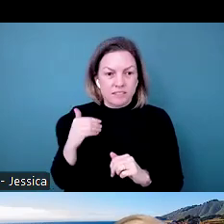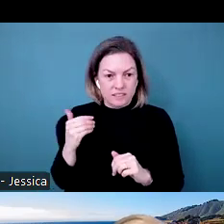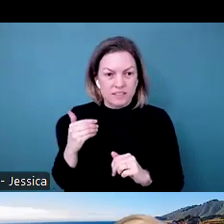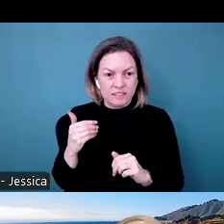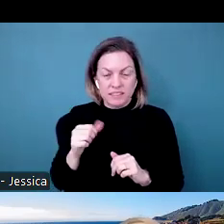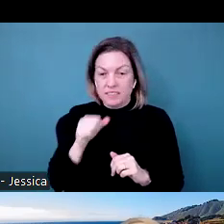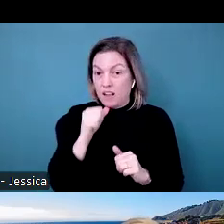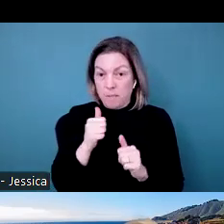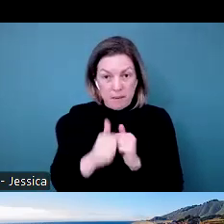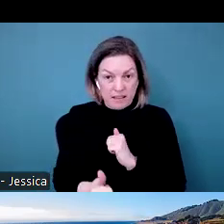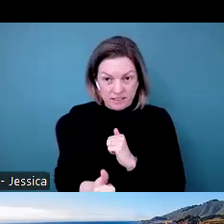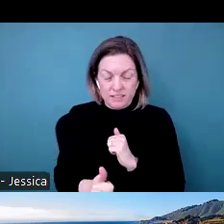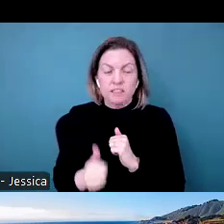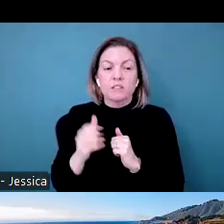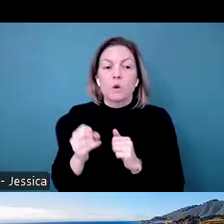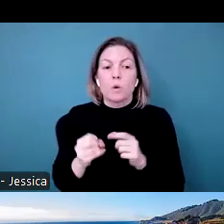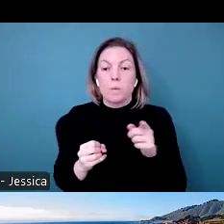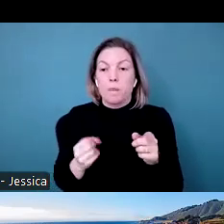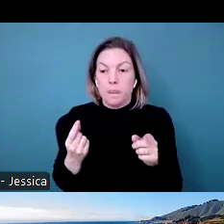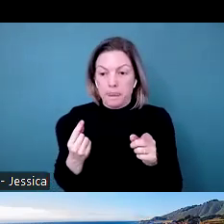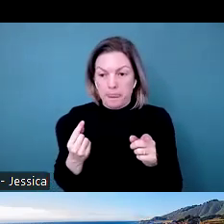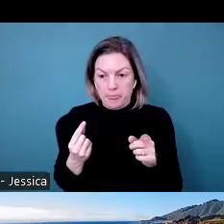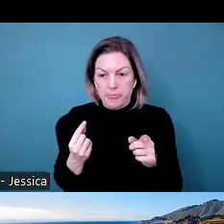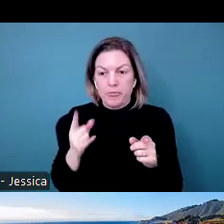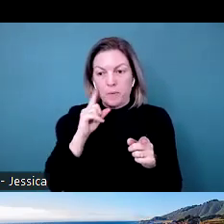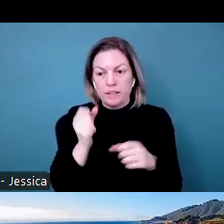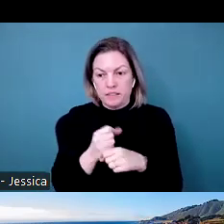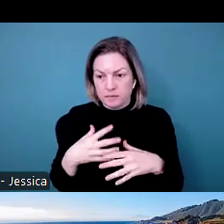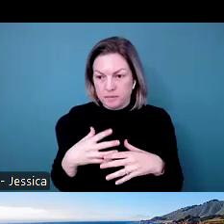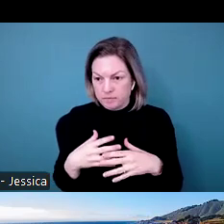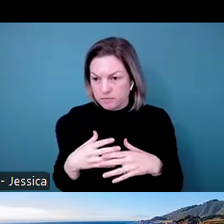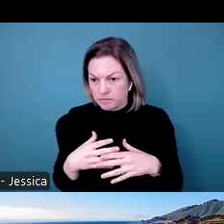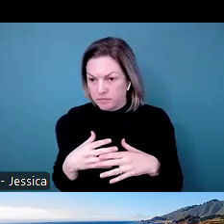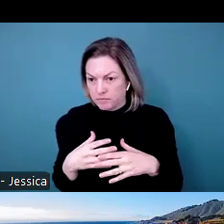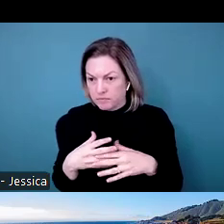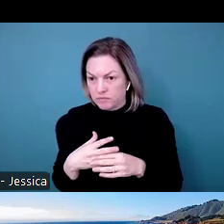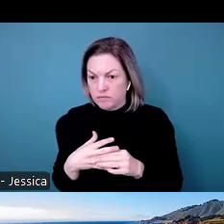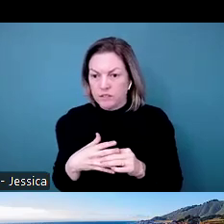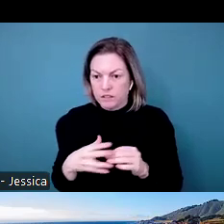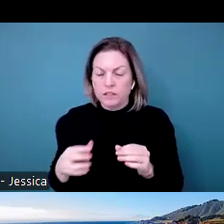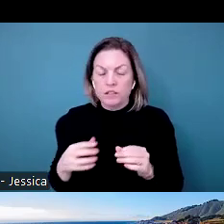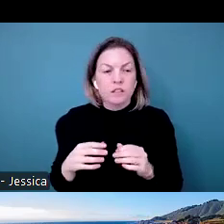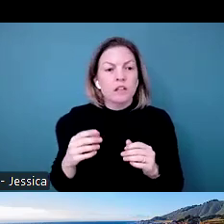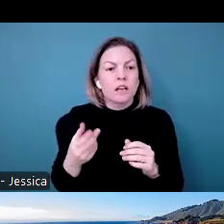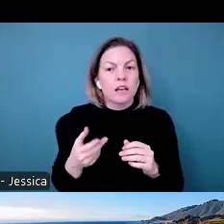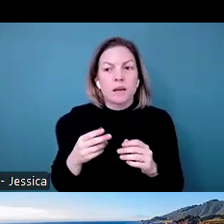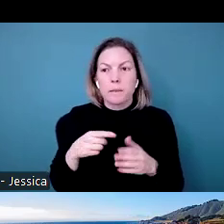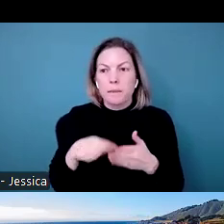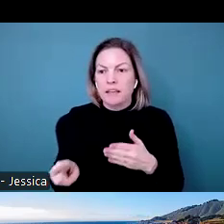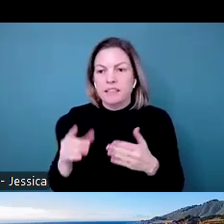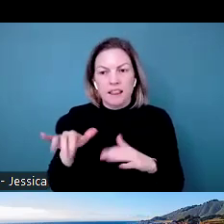did not pass. So what this will do is expand the paid family caregiver, the paid